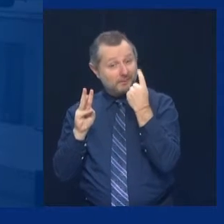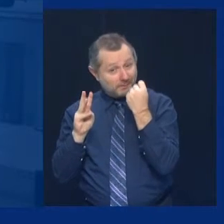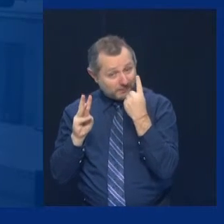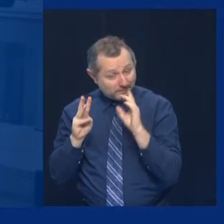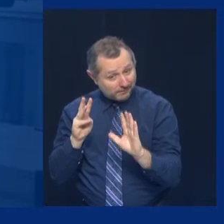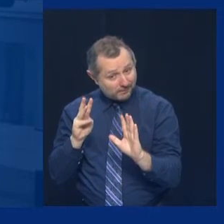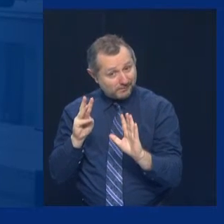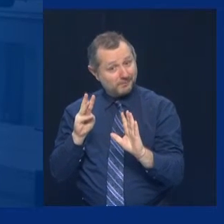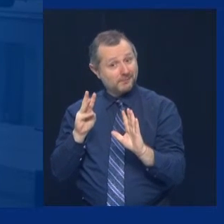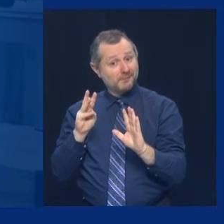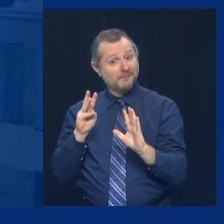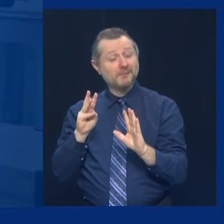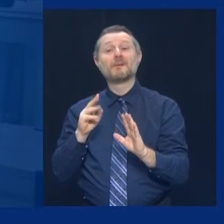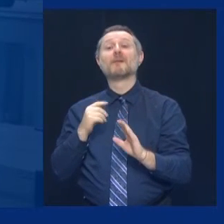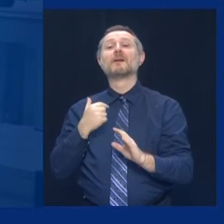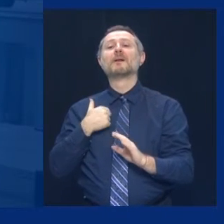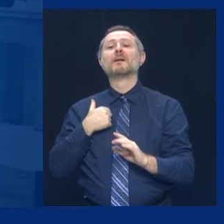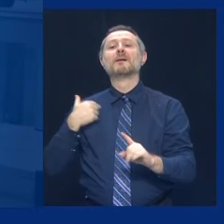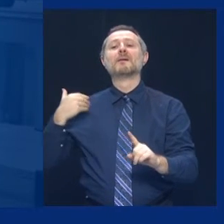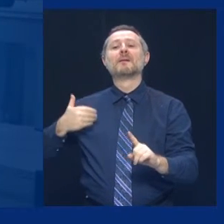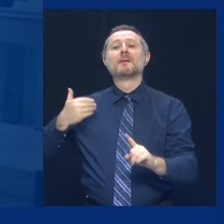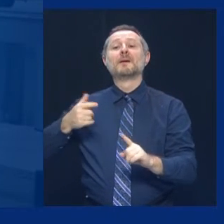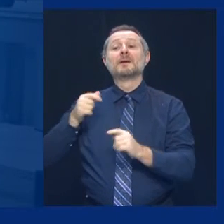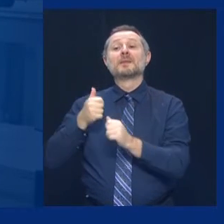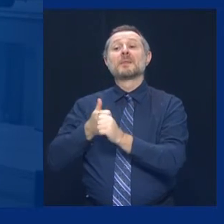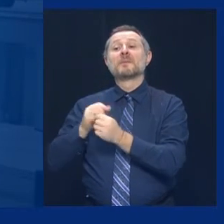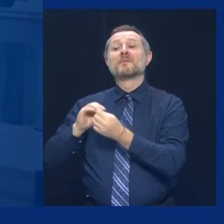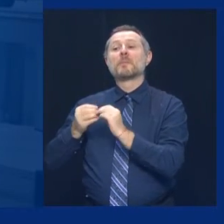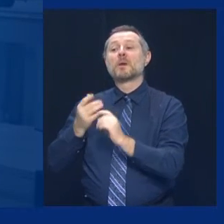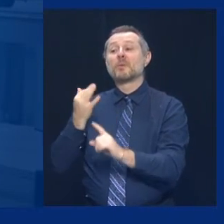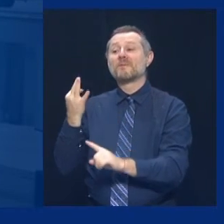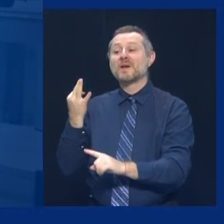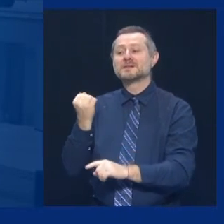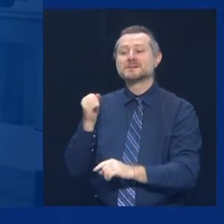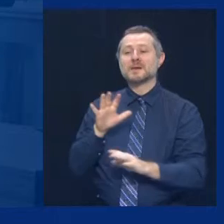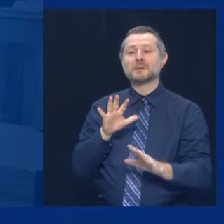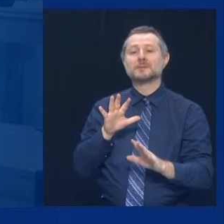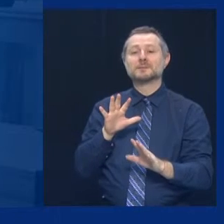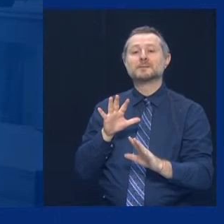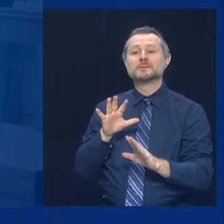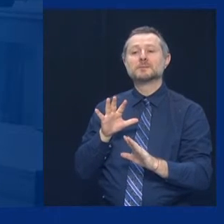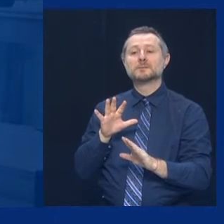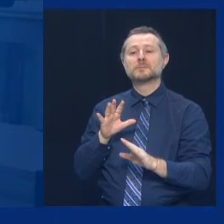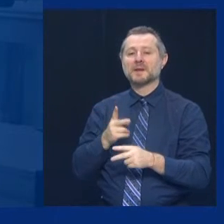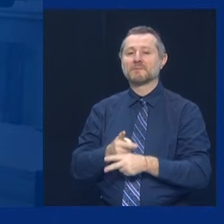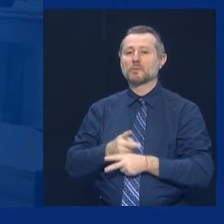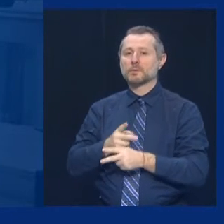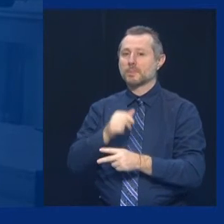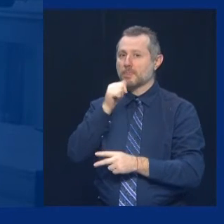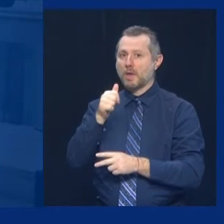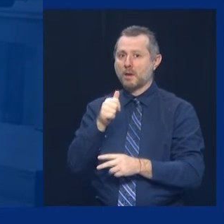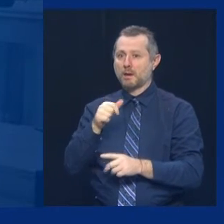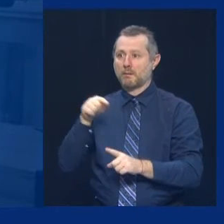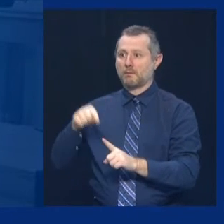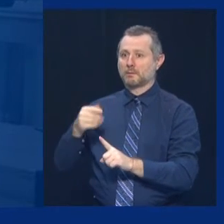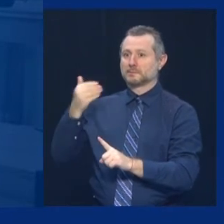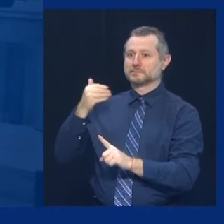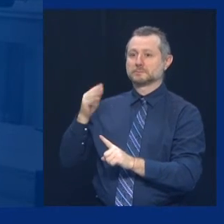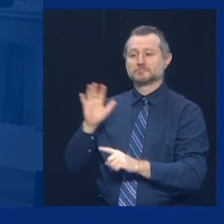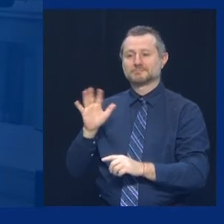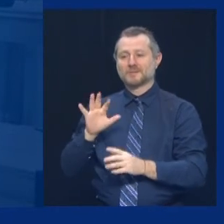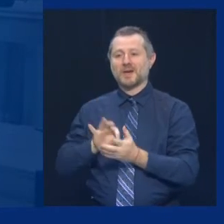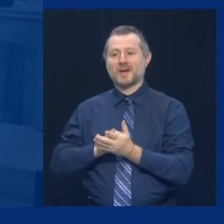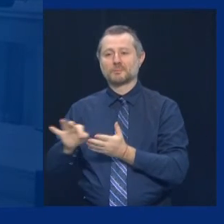I say often these are weekend numbers. Be careful about weekend numbers. Within statewide hospitalizations, there are always